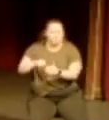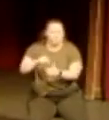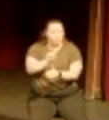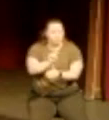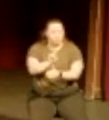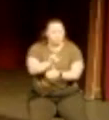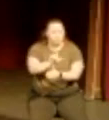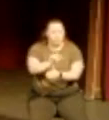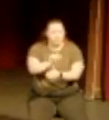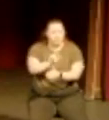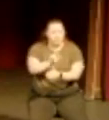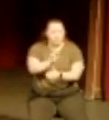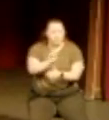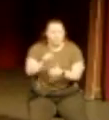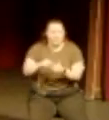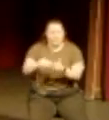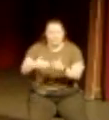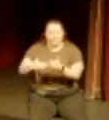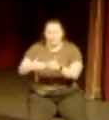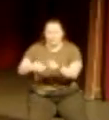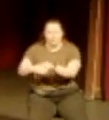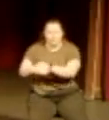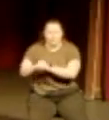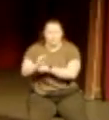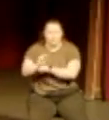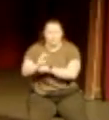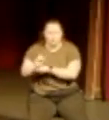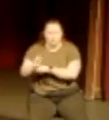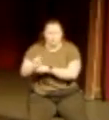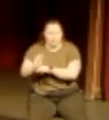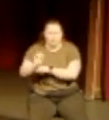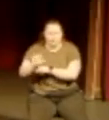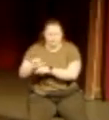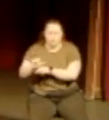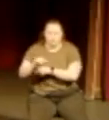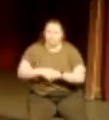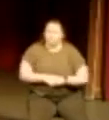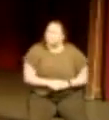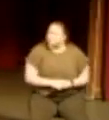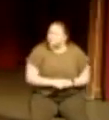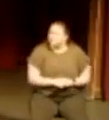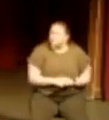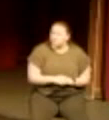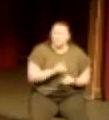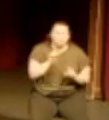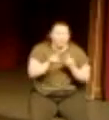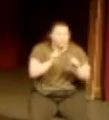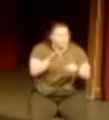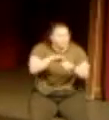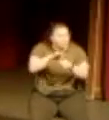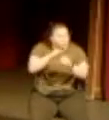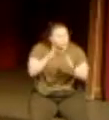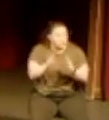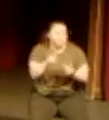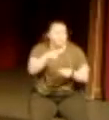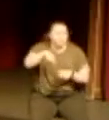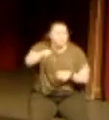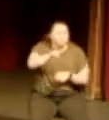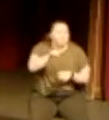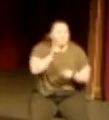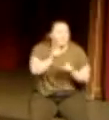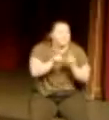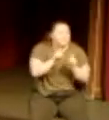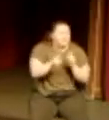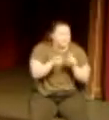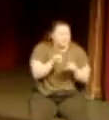Mooney. And this November, we are going to go to our voters. We're gonna ask for a general bond measure to fund